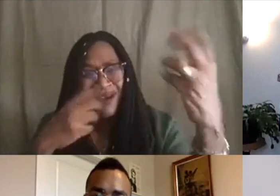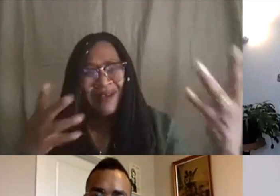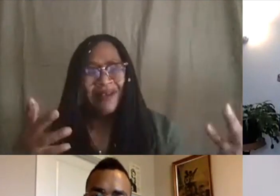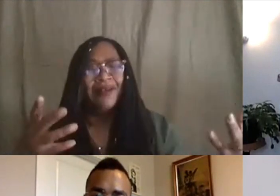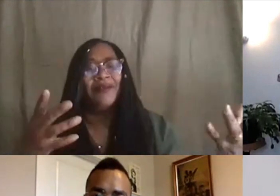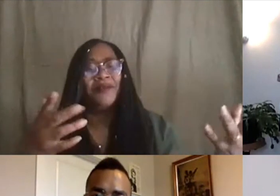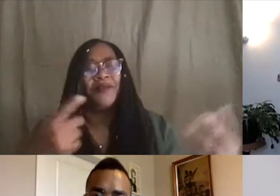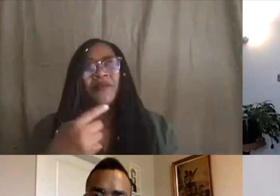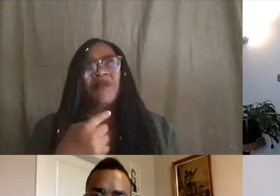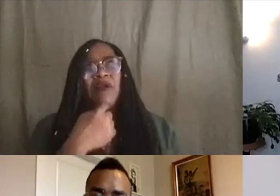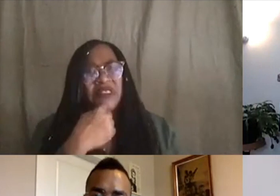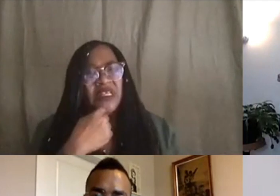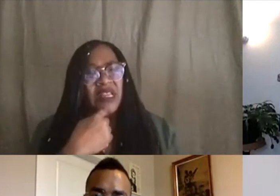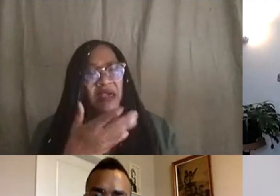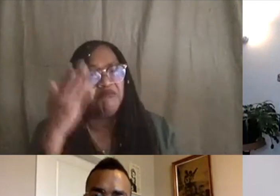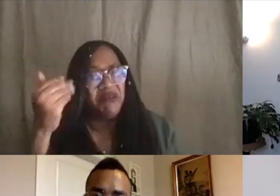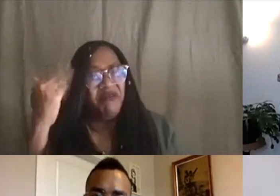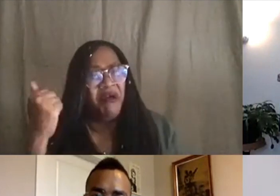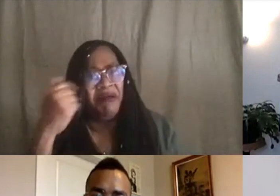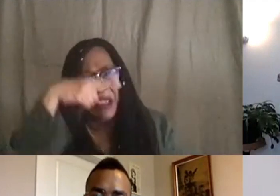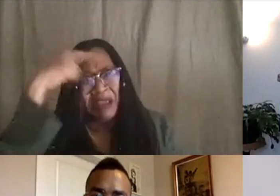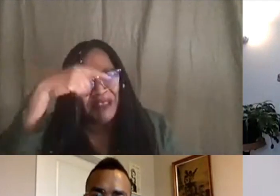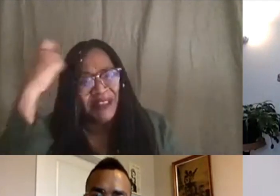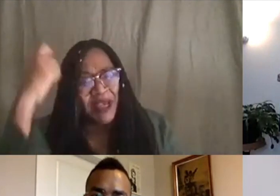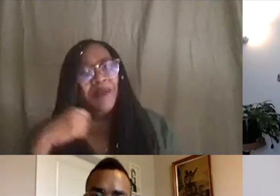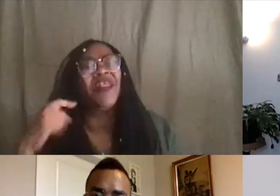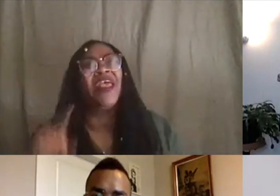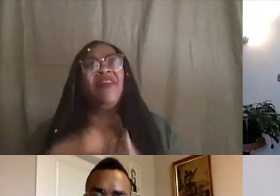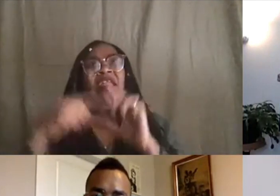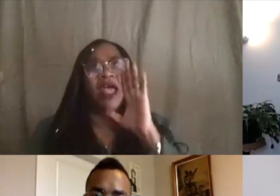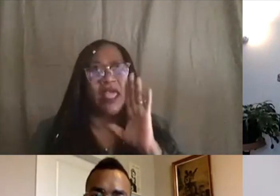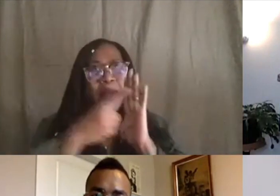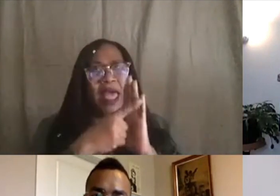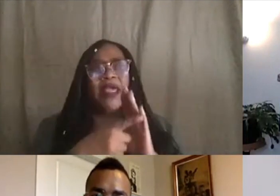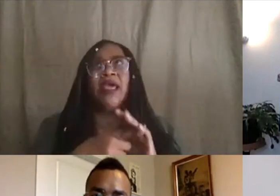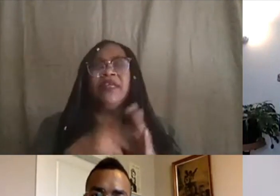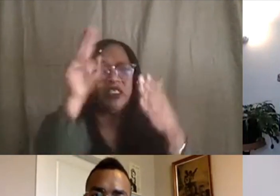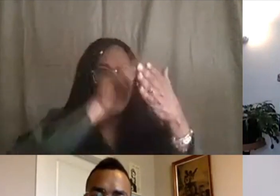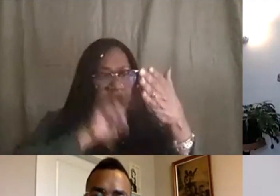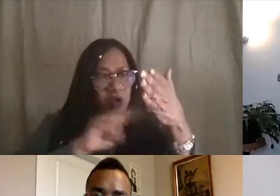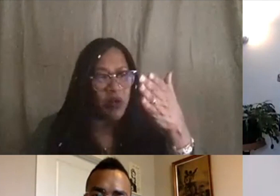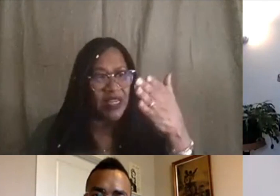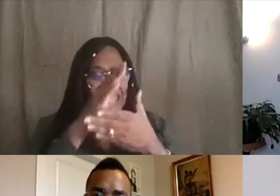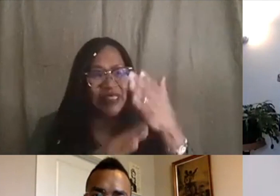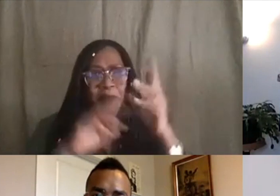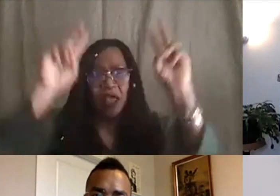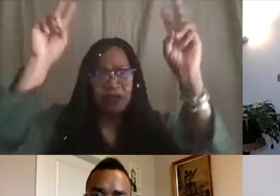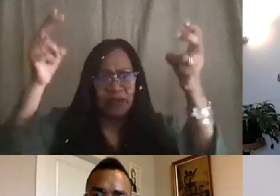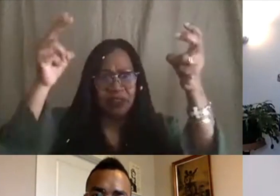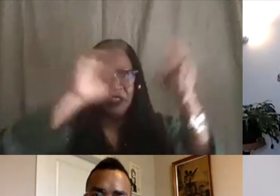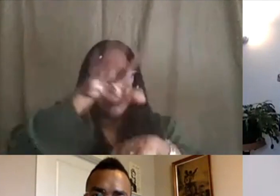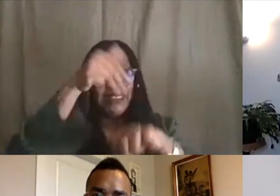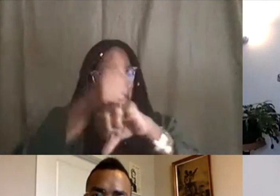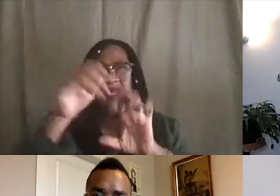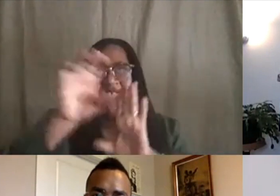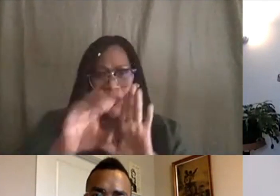said that like earlier this year in summer or something. And then I came back to reading her Scenes of Subjection, you know, I think it's chapter